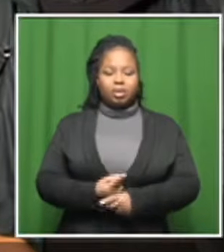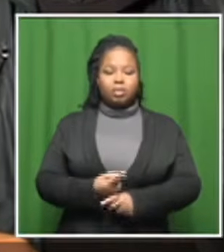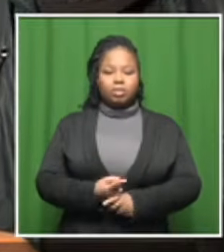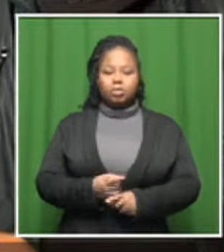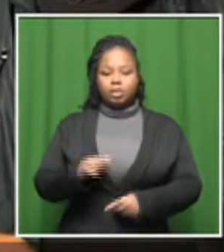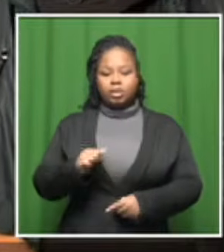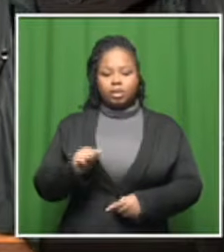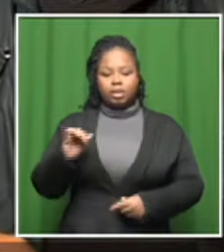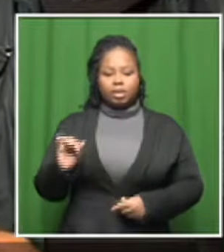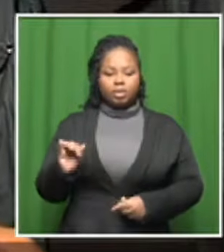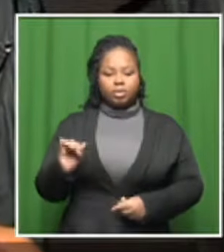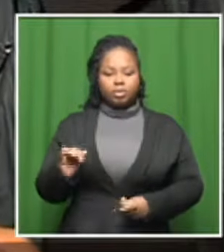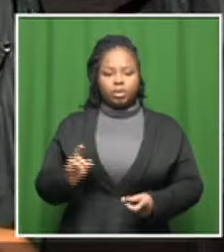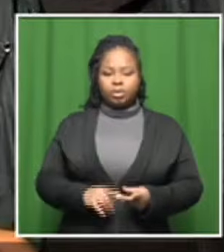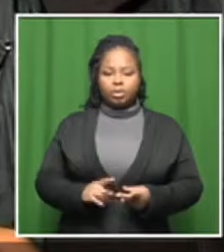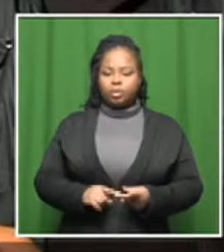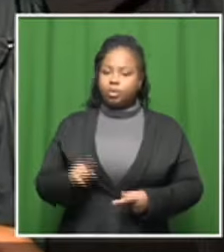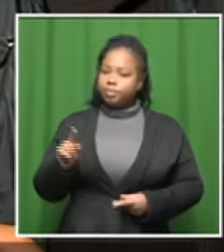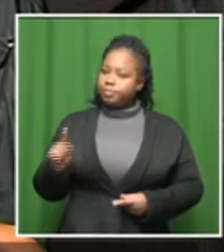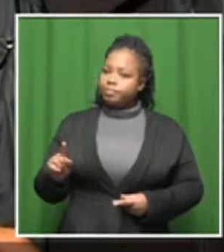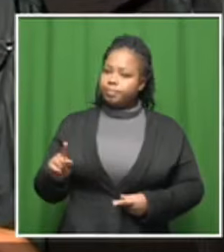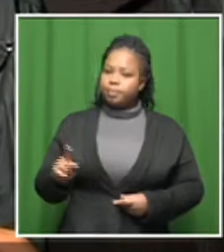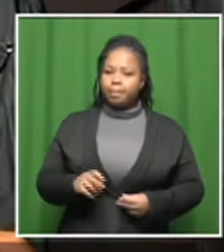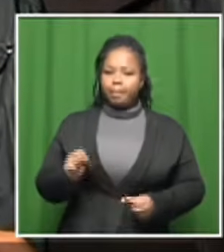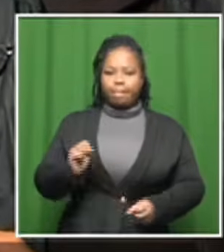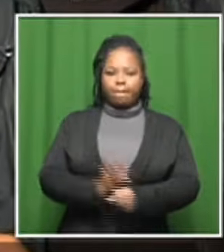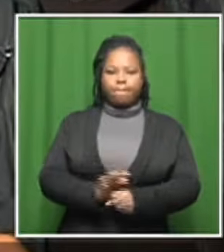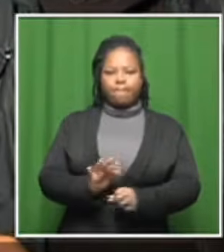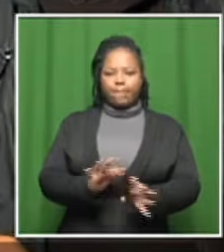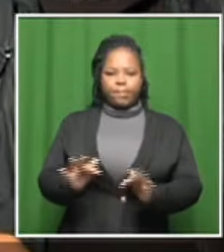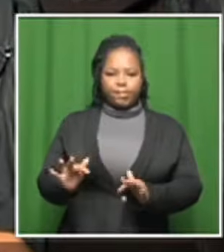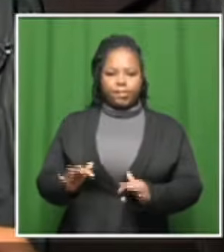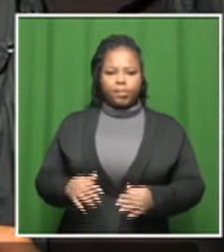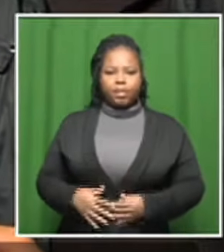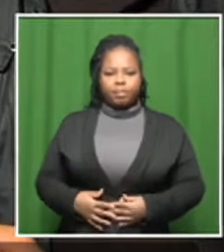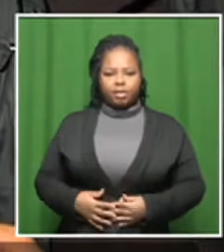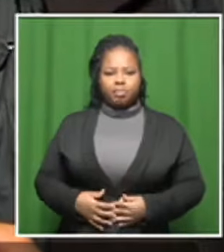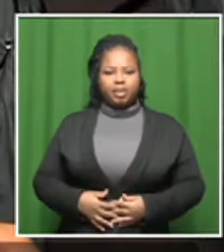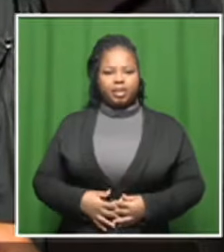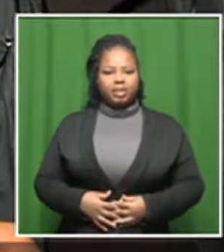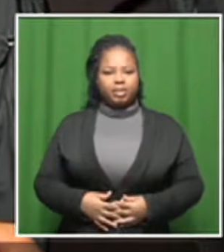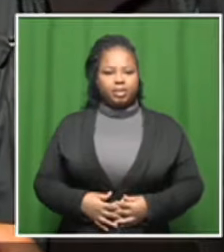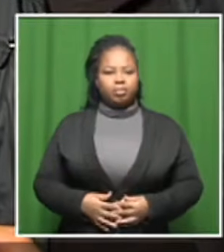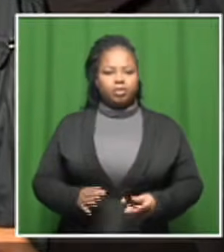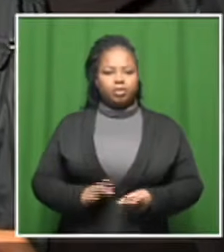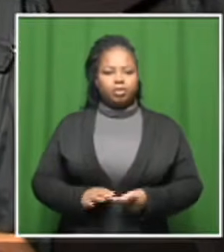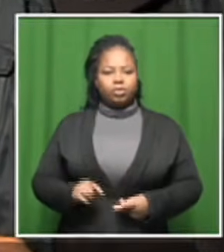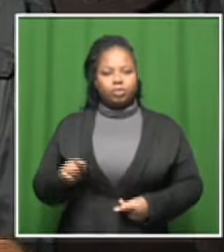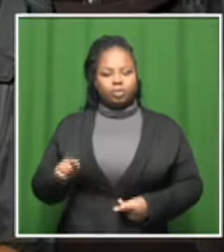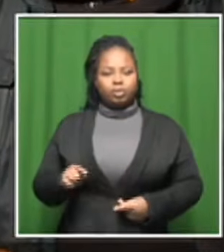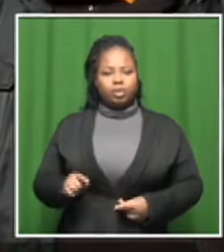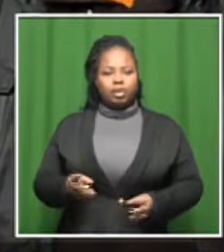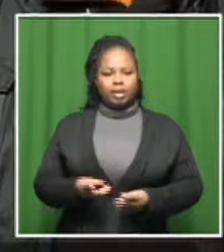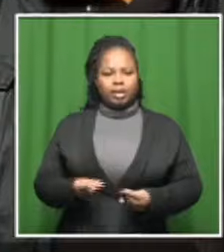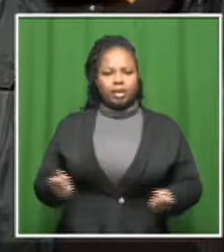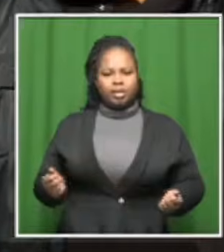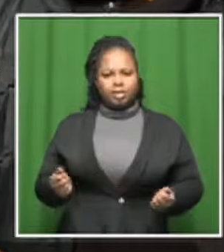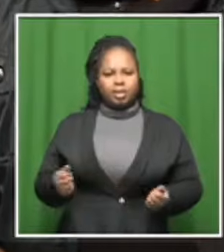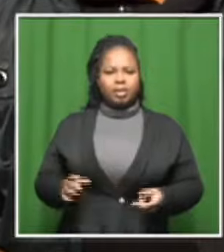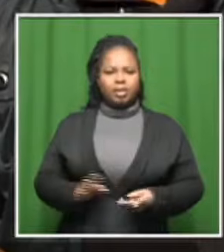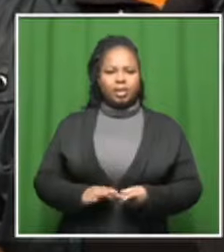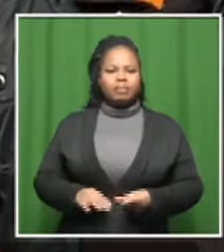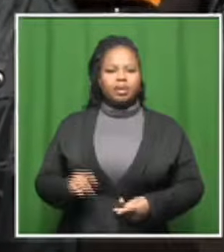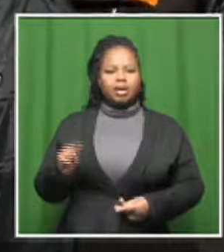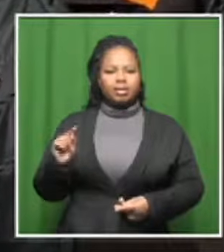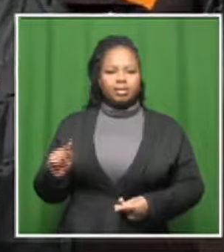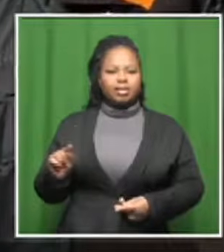about marked impact in society. So we look at AI solutions that basically can assist humans.